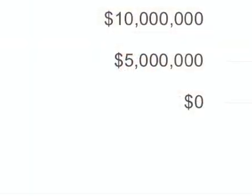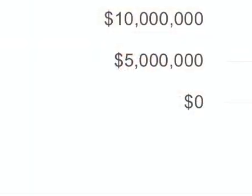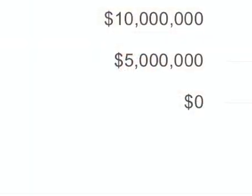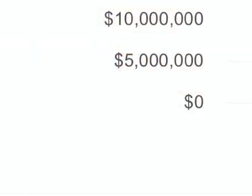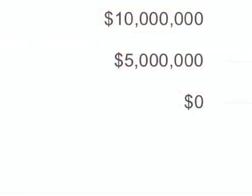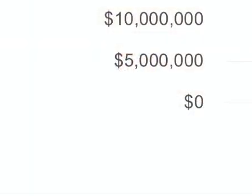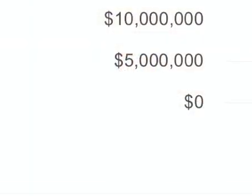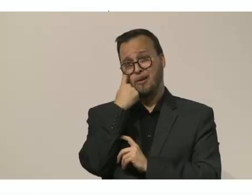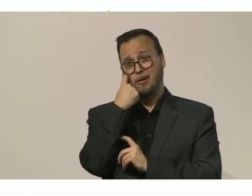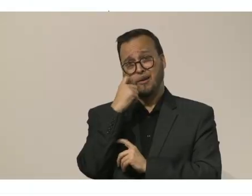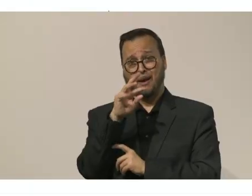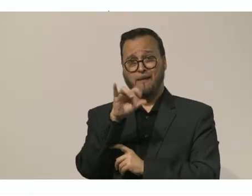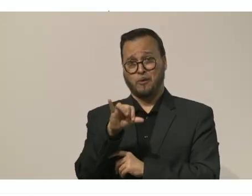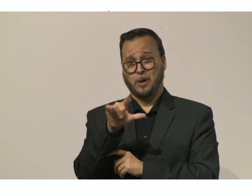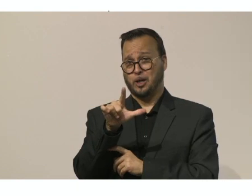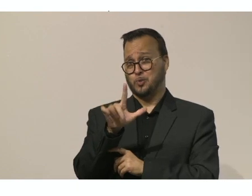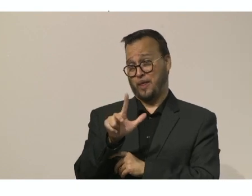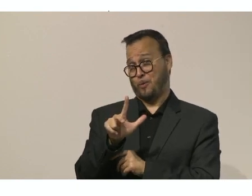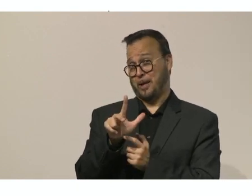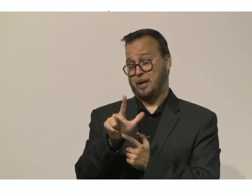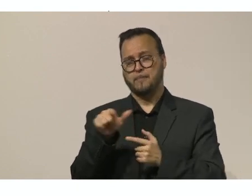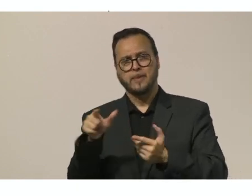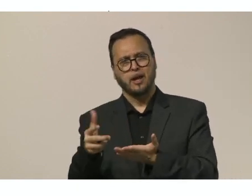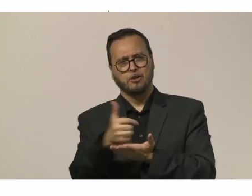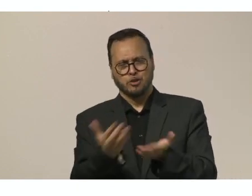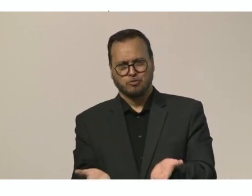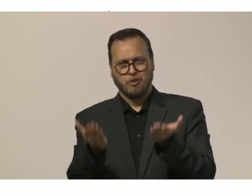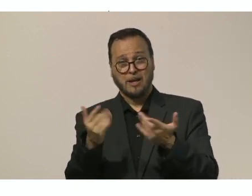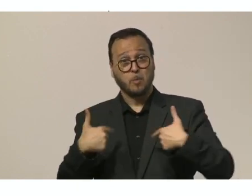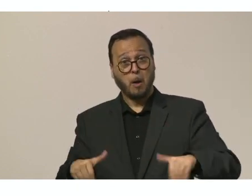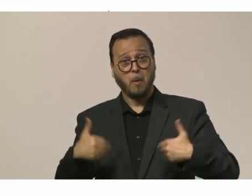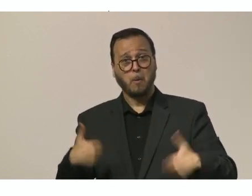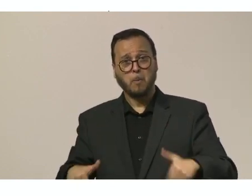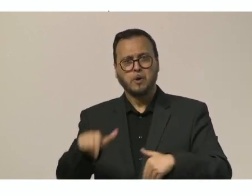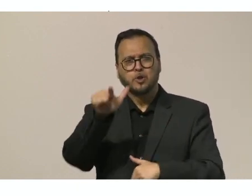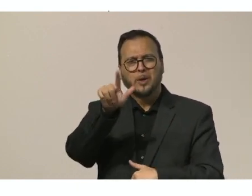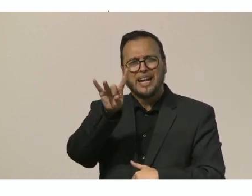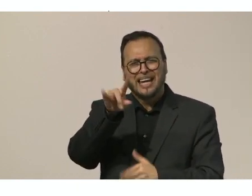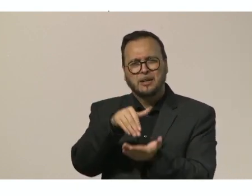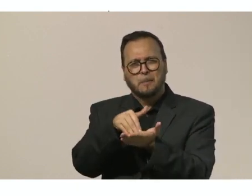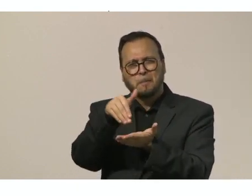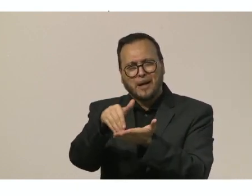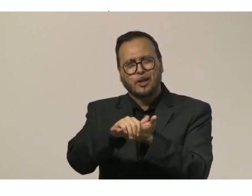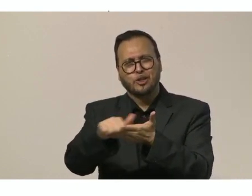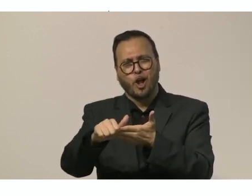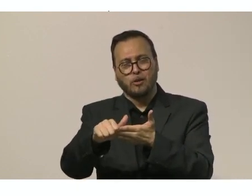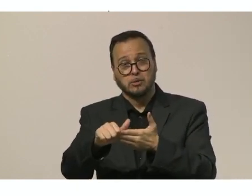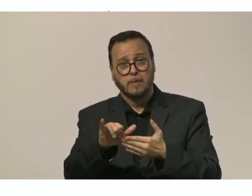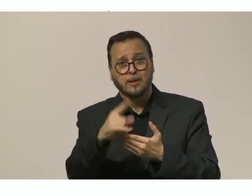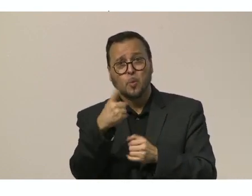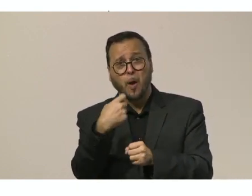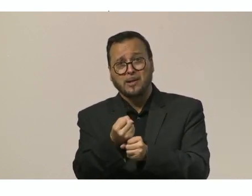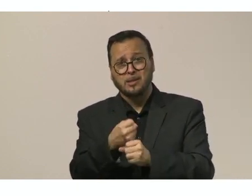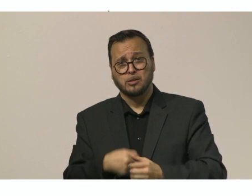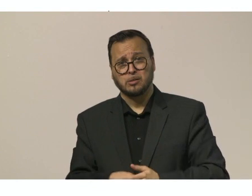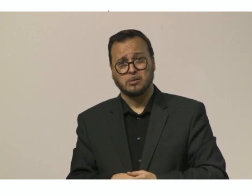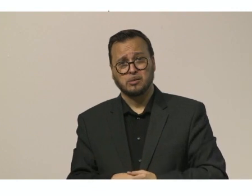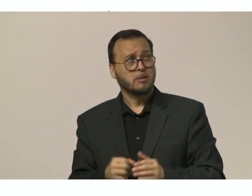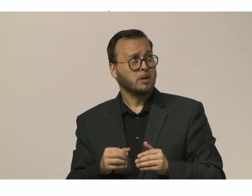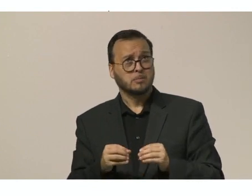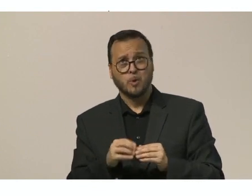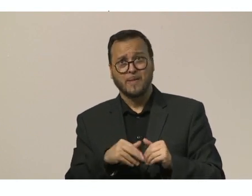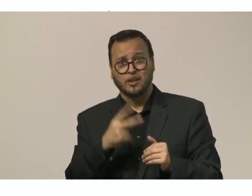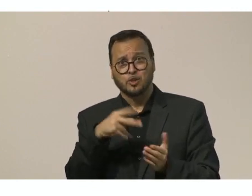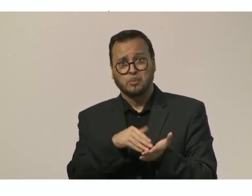30th, FY23, they raised a jaw-dropping $28 million in 1 year. That's more than $2 million a